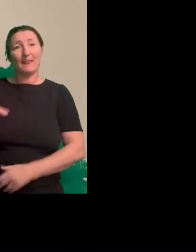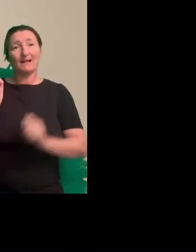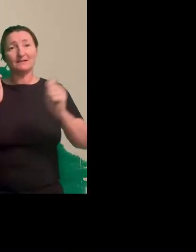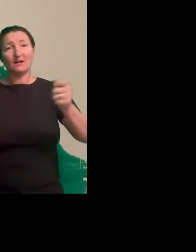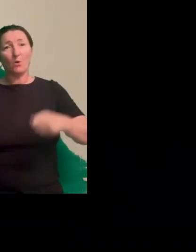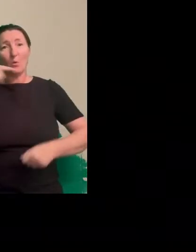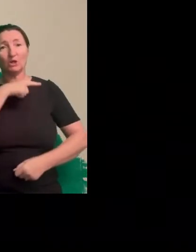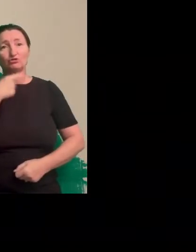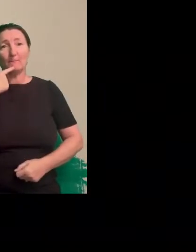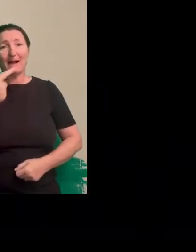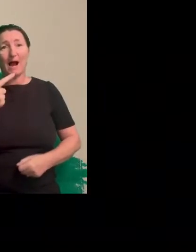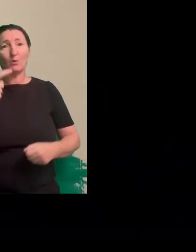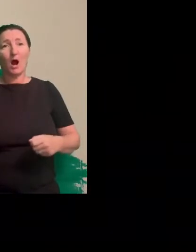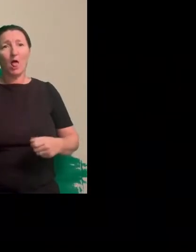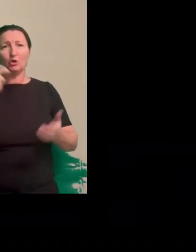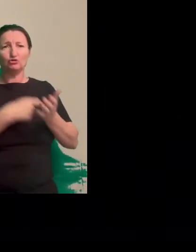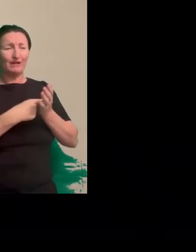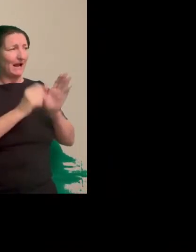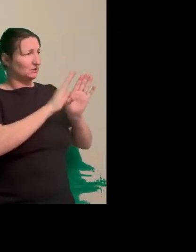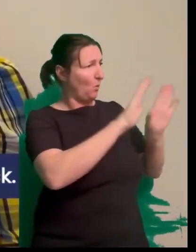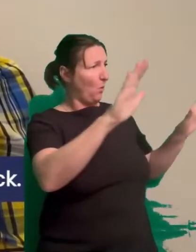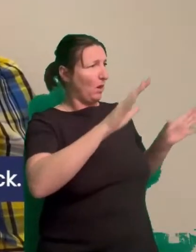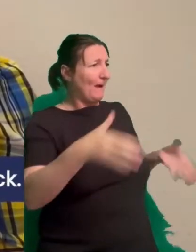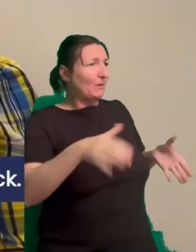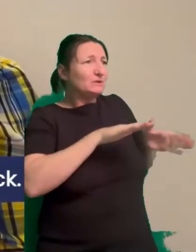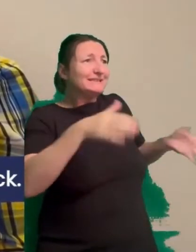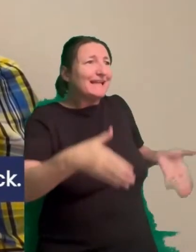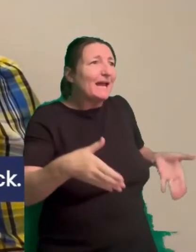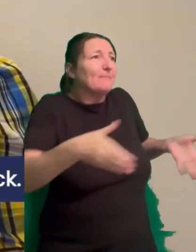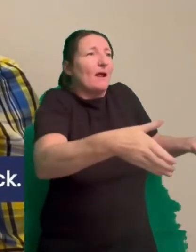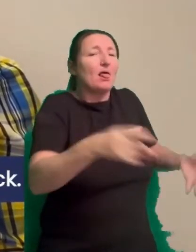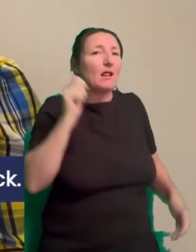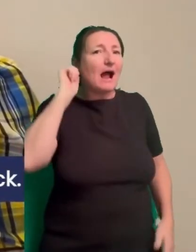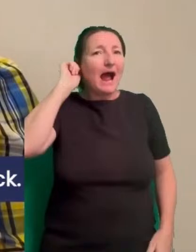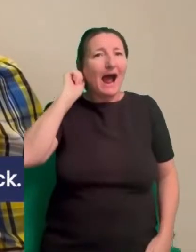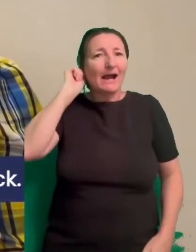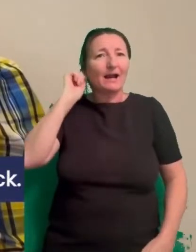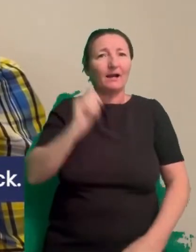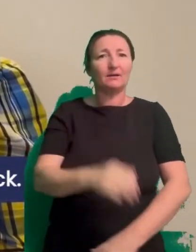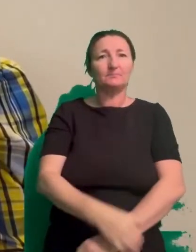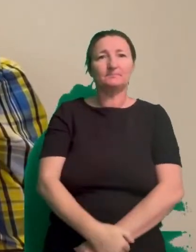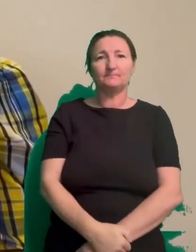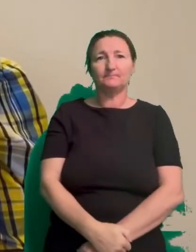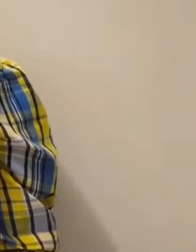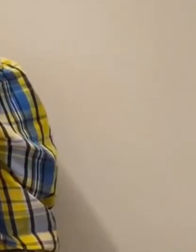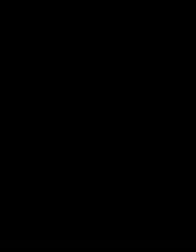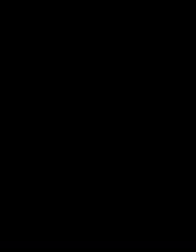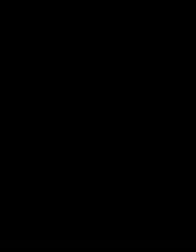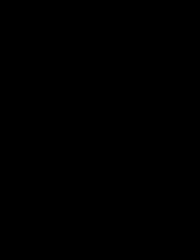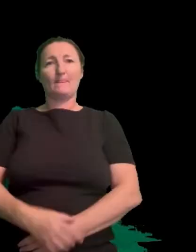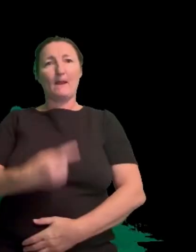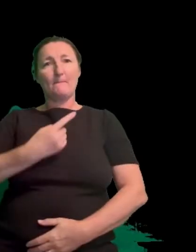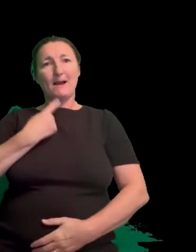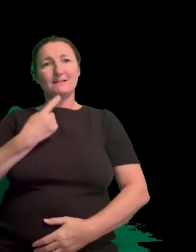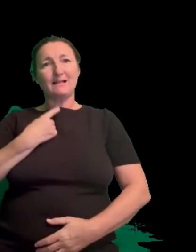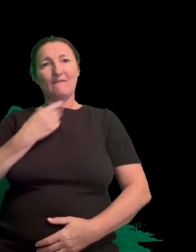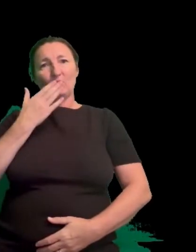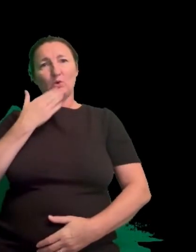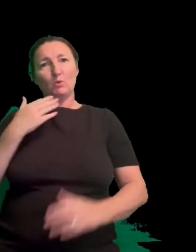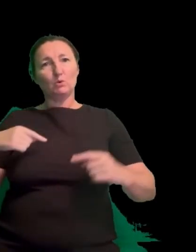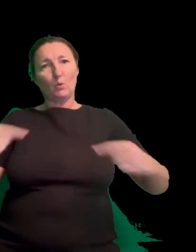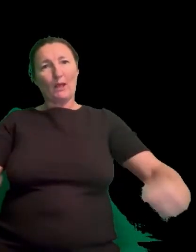In fifth place, winning £100, is Carlos Ruiz for their Simply Wonderful wall-mounted table hack. As